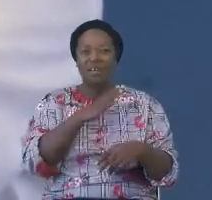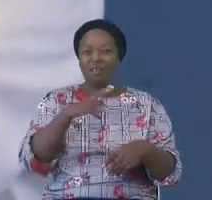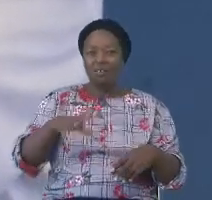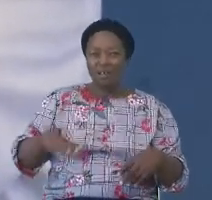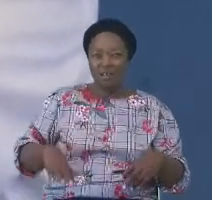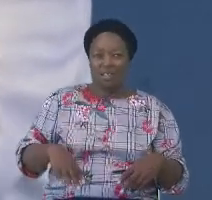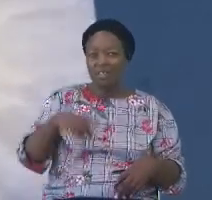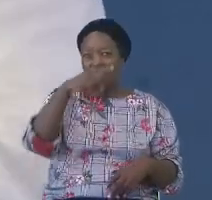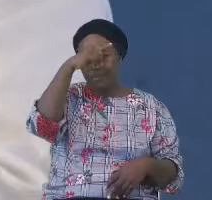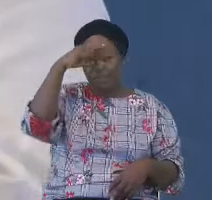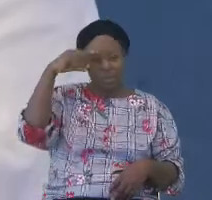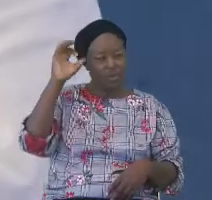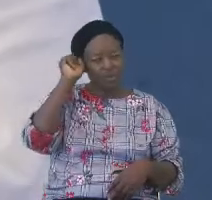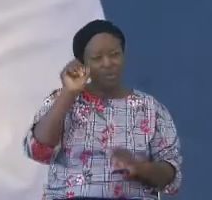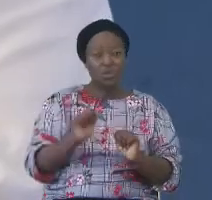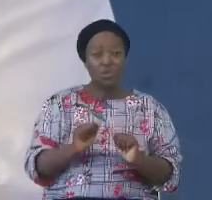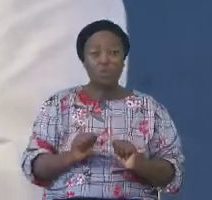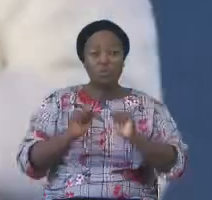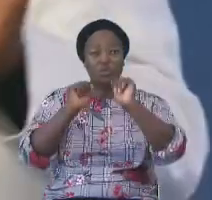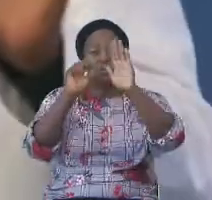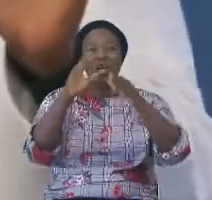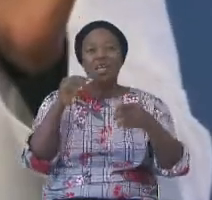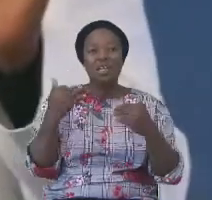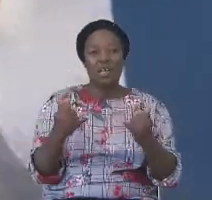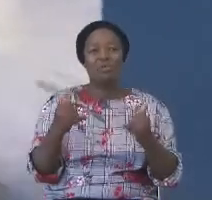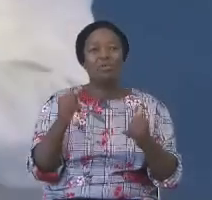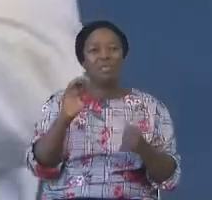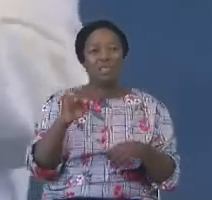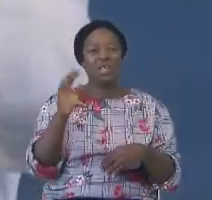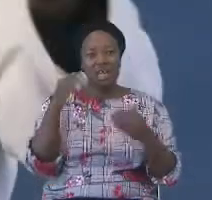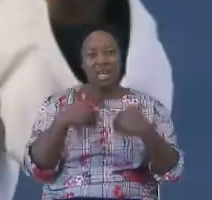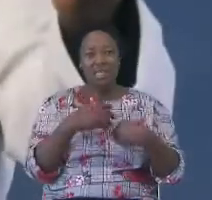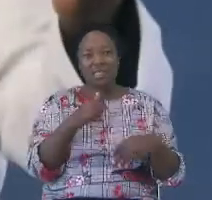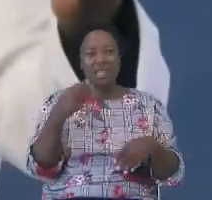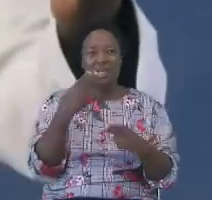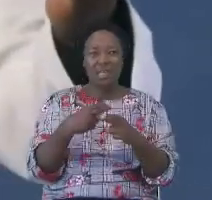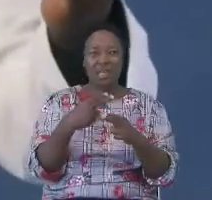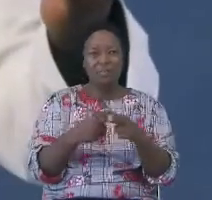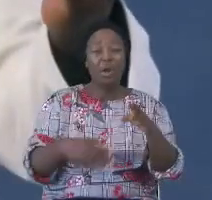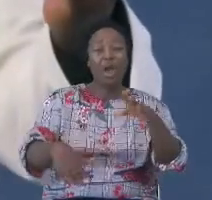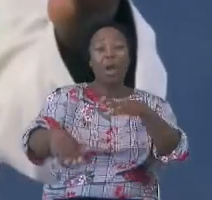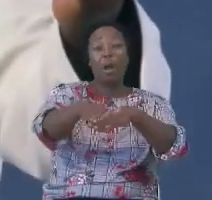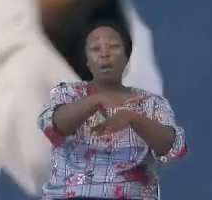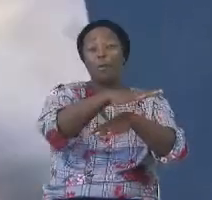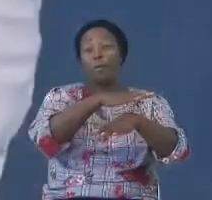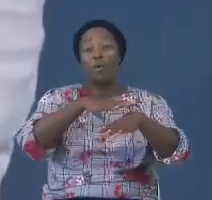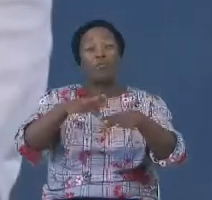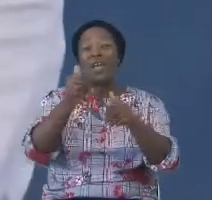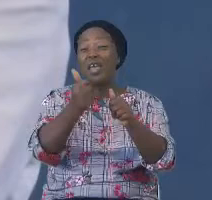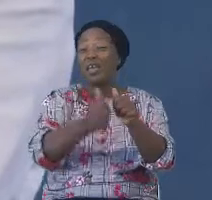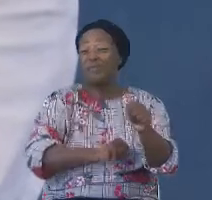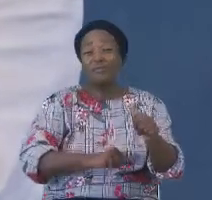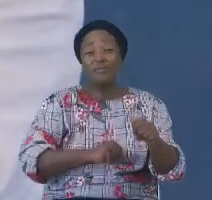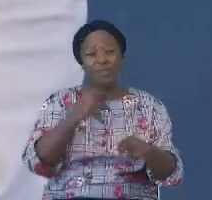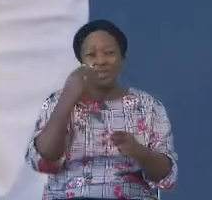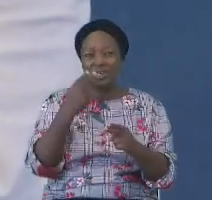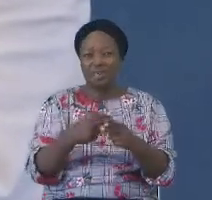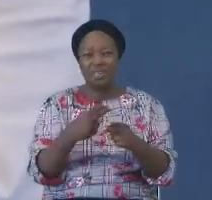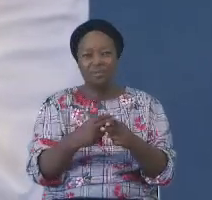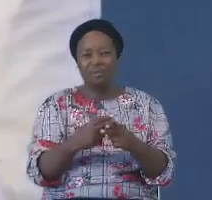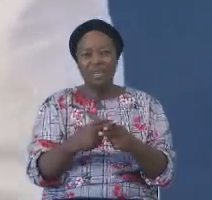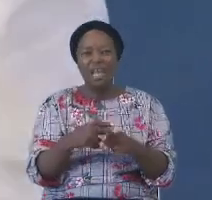which is above every name christ because of his submission he now has a